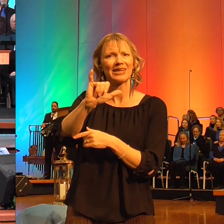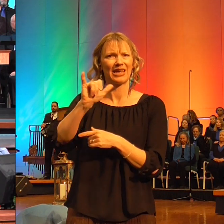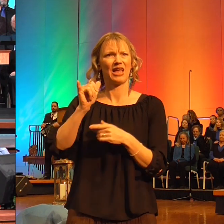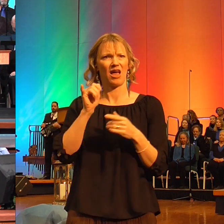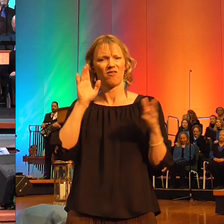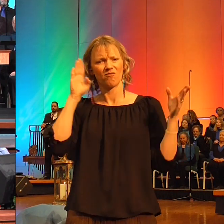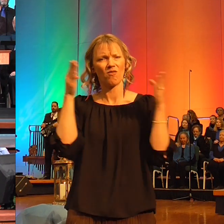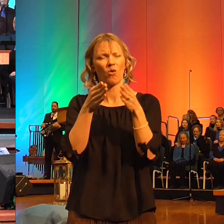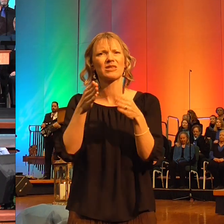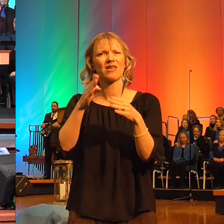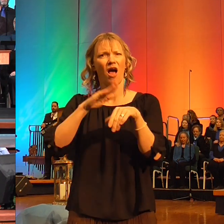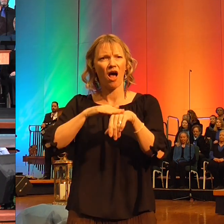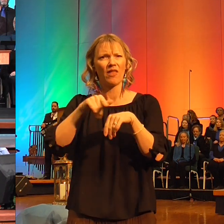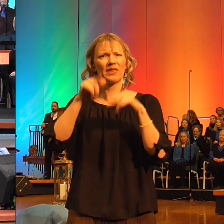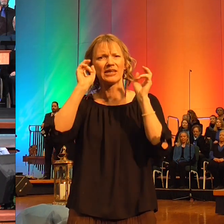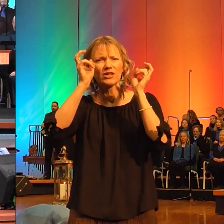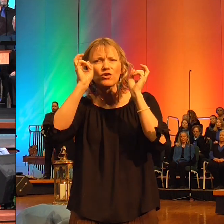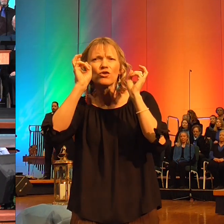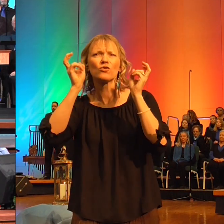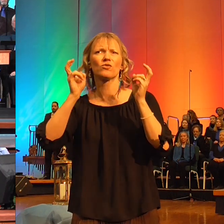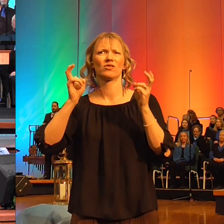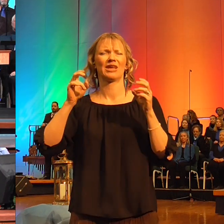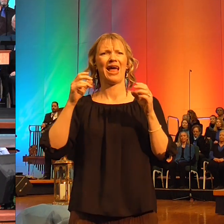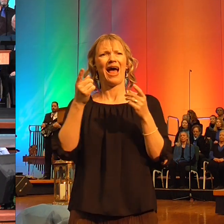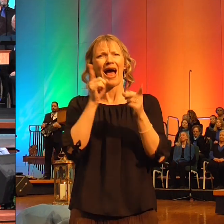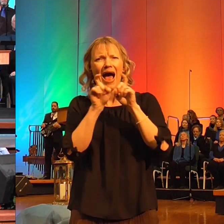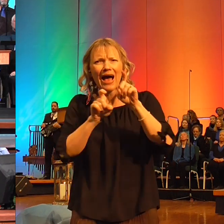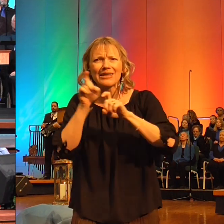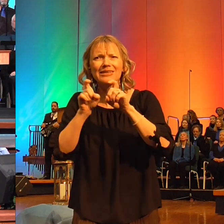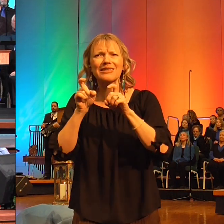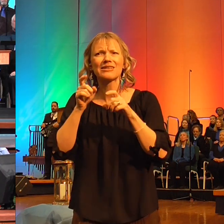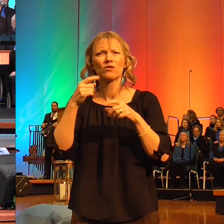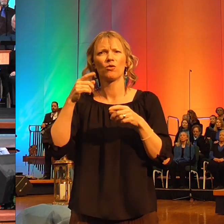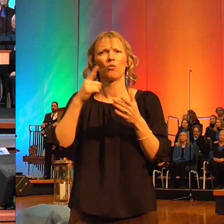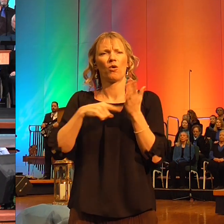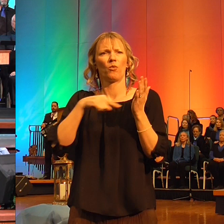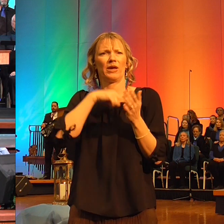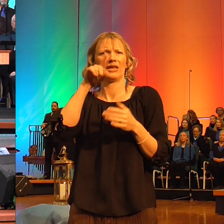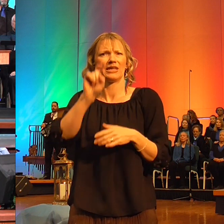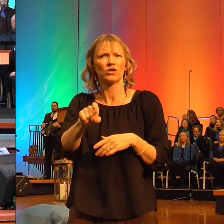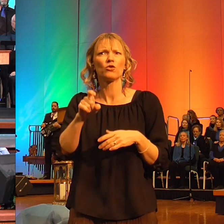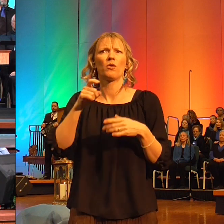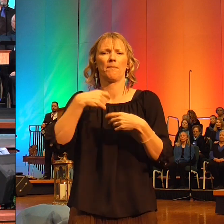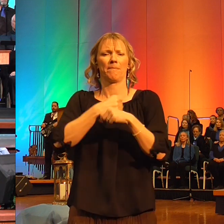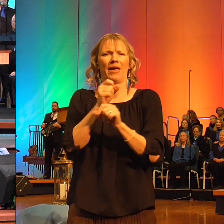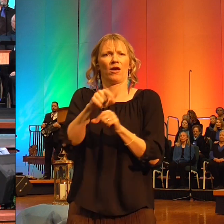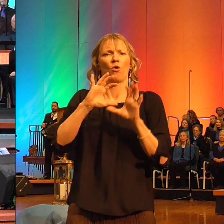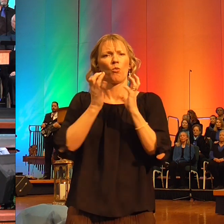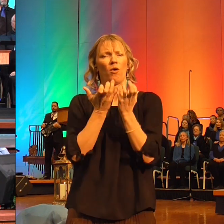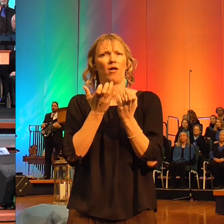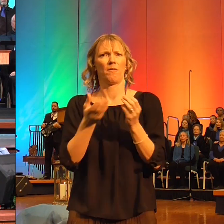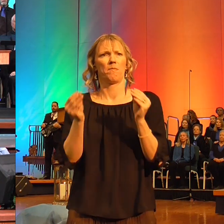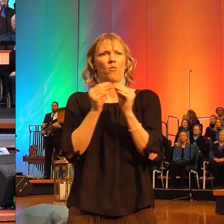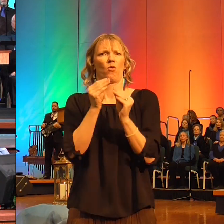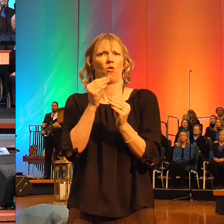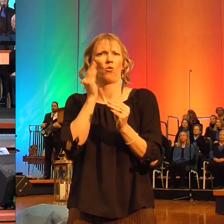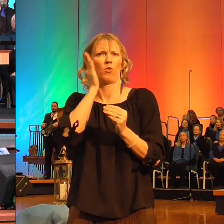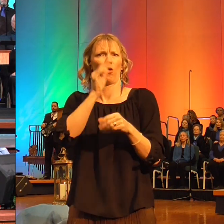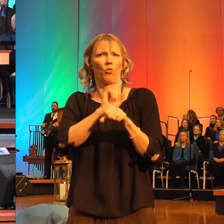hard questions that need to be asked, and do all of our work in making this more of a world that works for everyone. So I invite us to take a deep